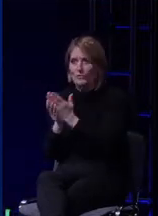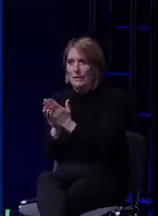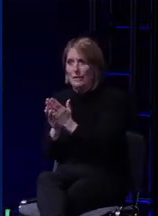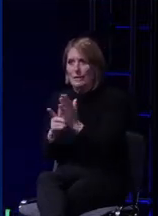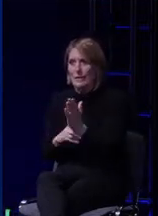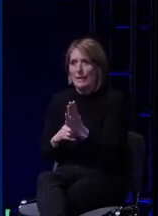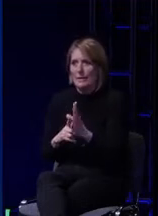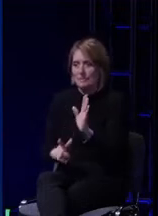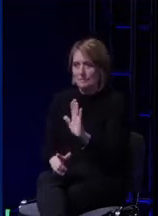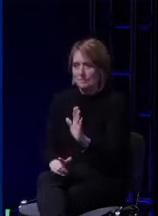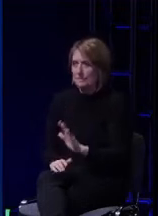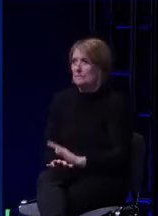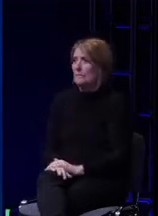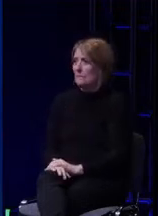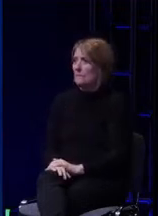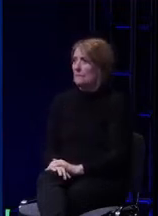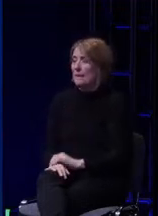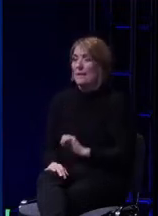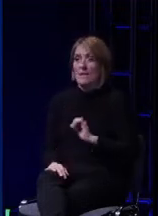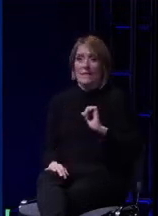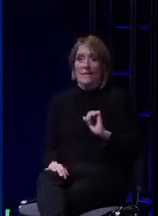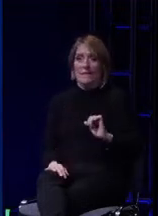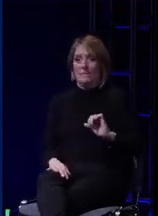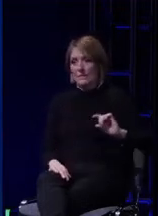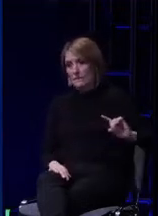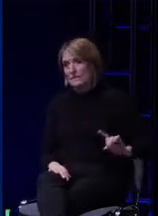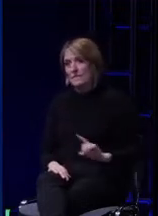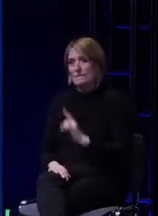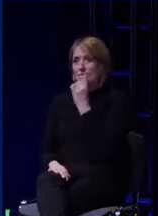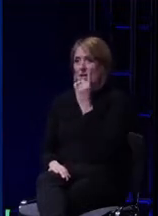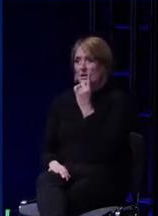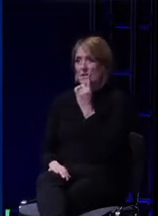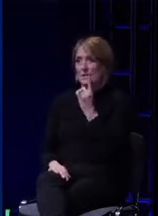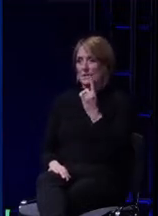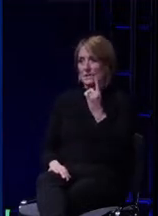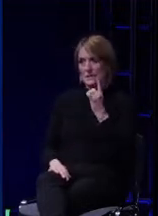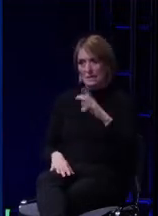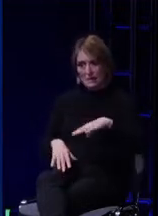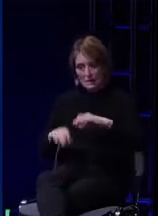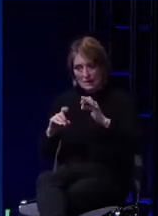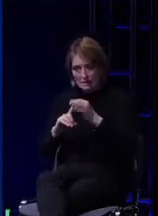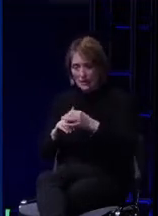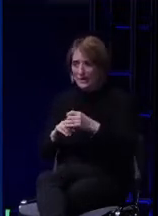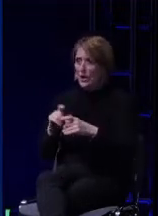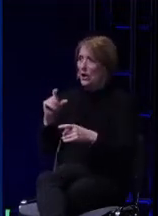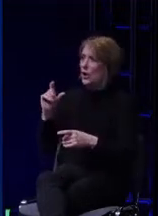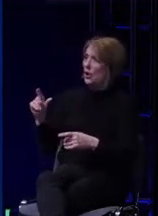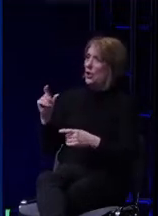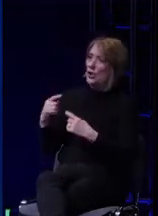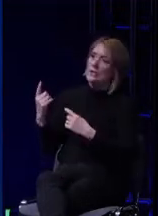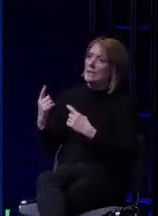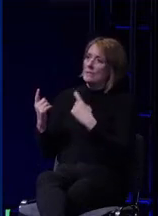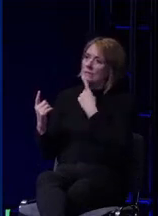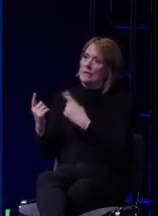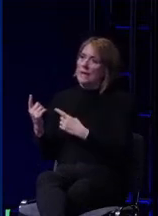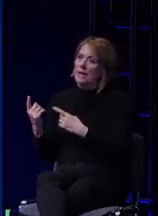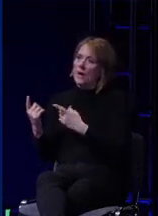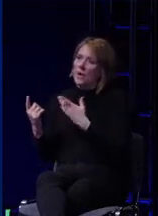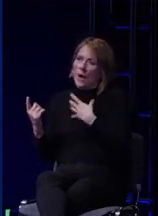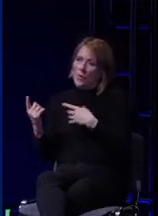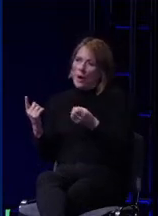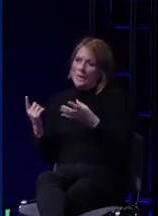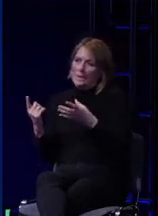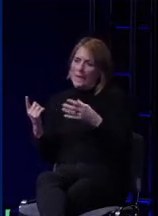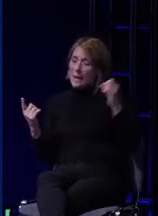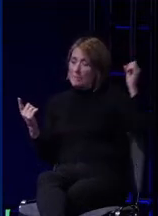So Yeah. that was basically the first starting point. And Coralie would say, like, oh, I just want like